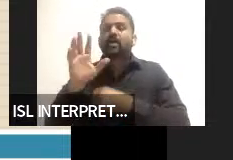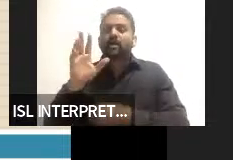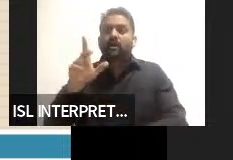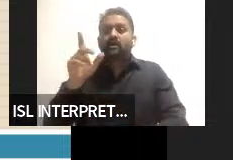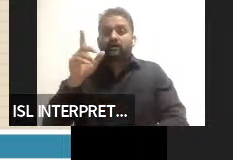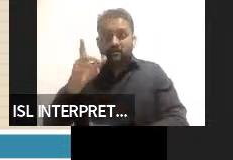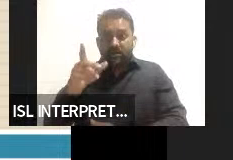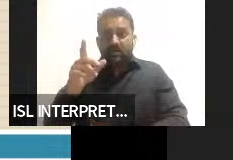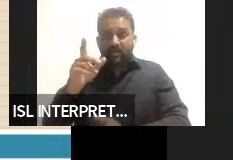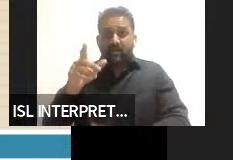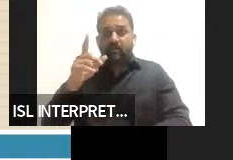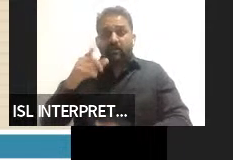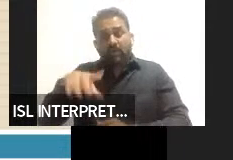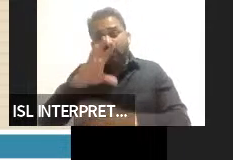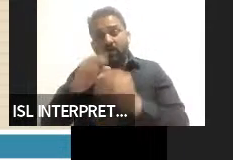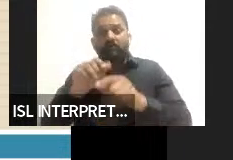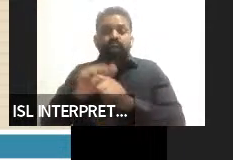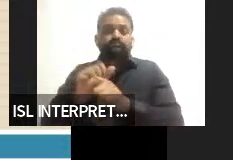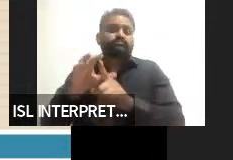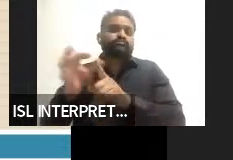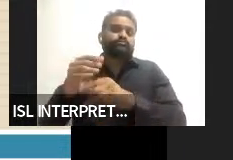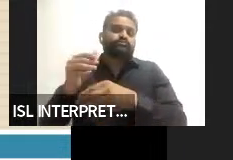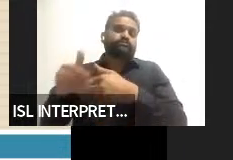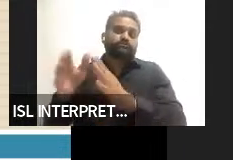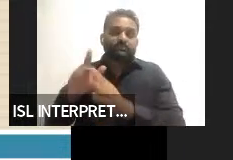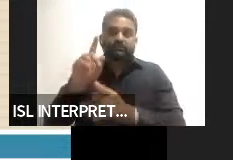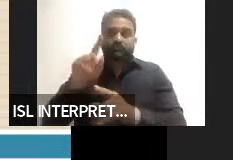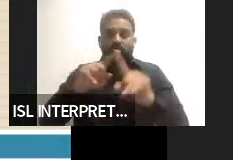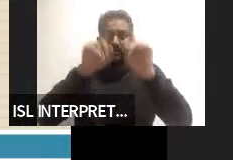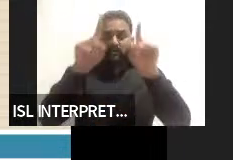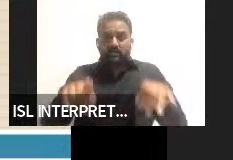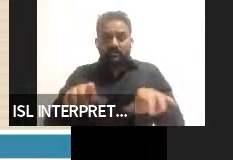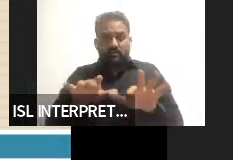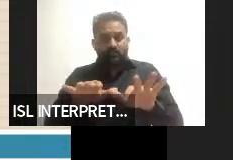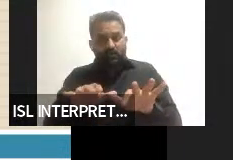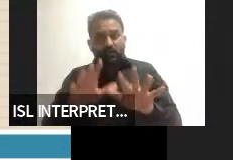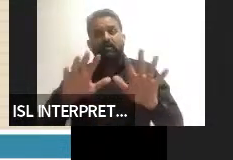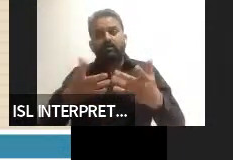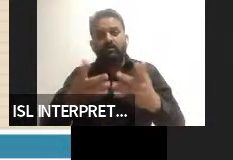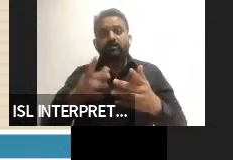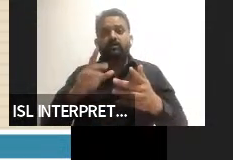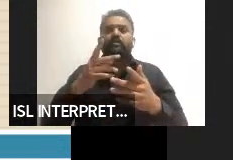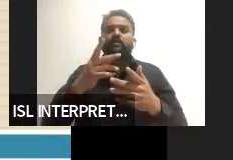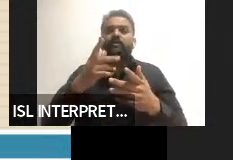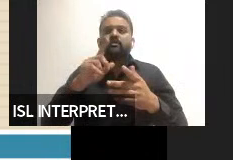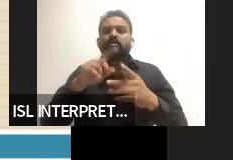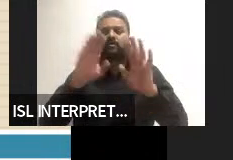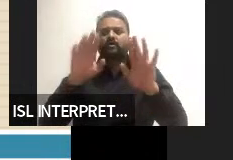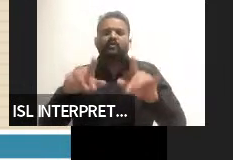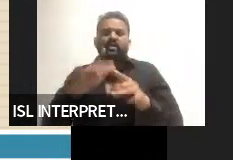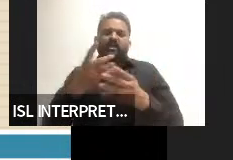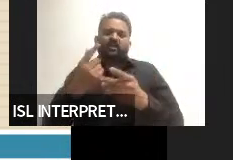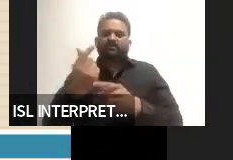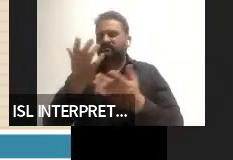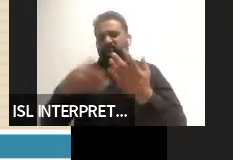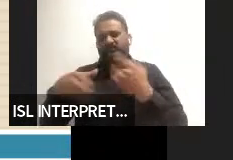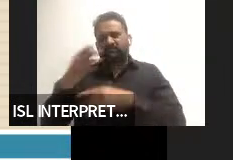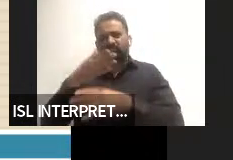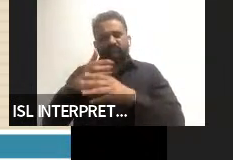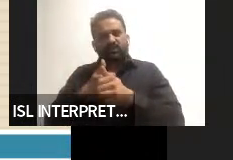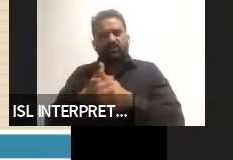now on all the time. And one computer or the 1 or 2 computer, one computer generally they should use it.